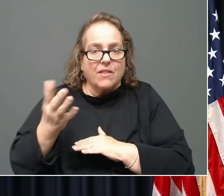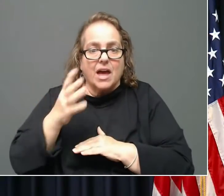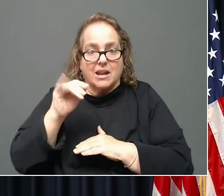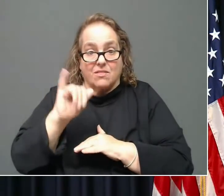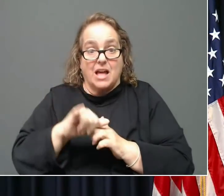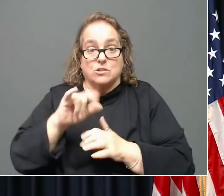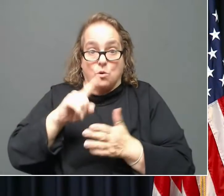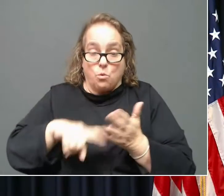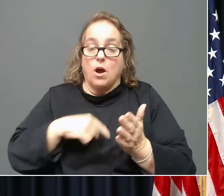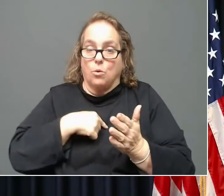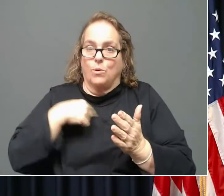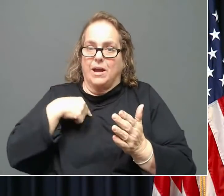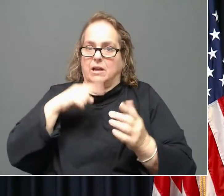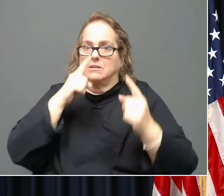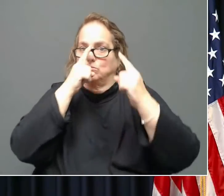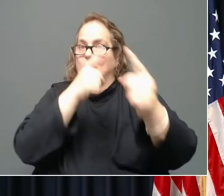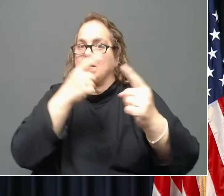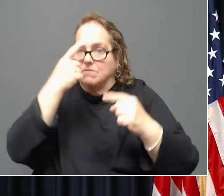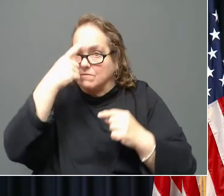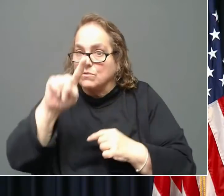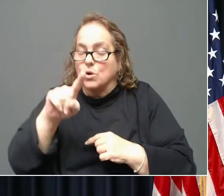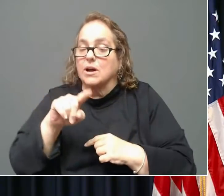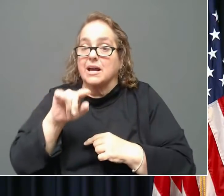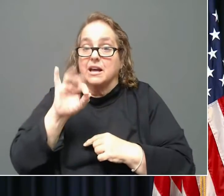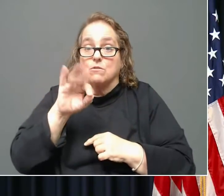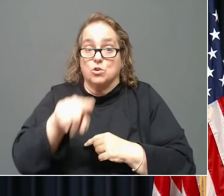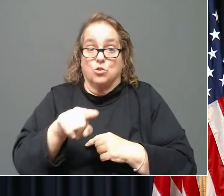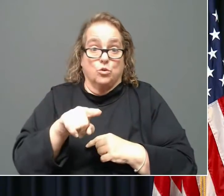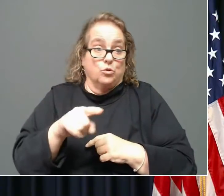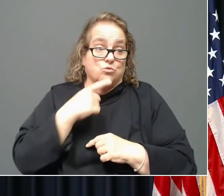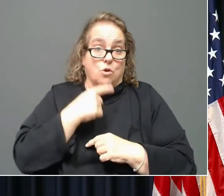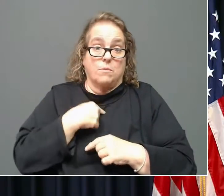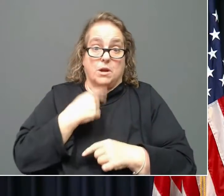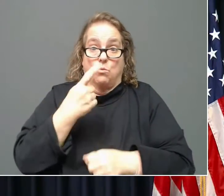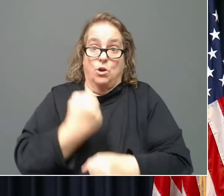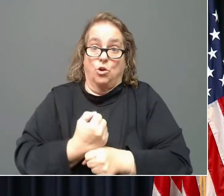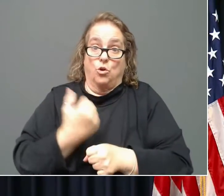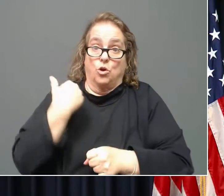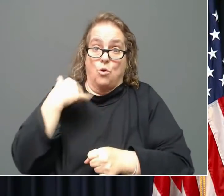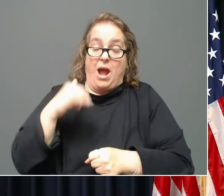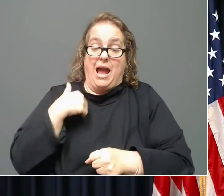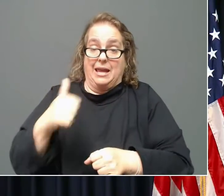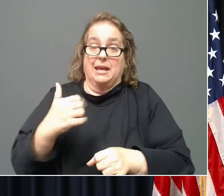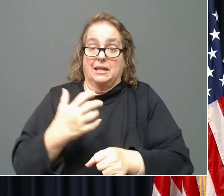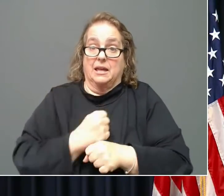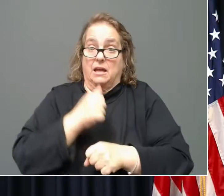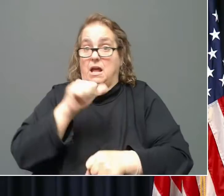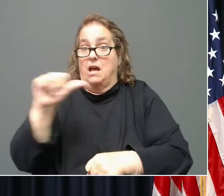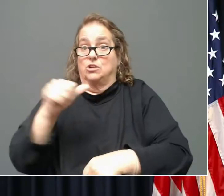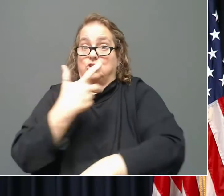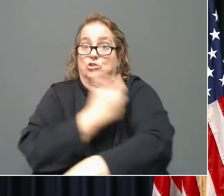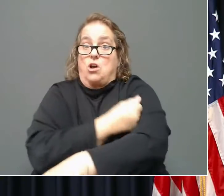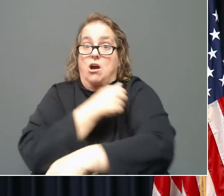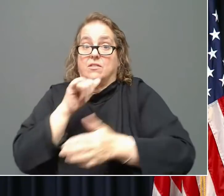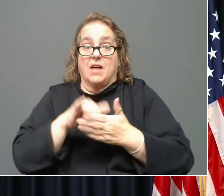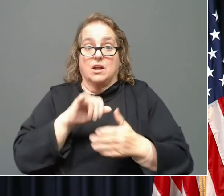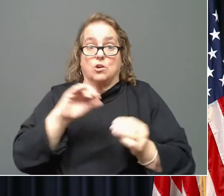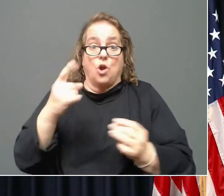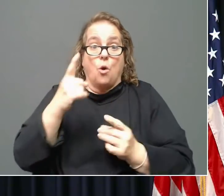for. If you would have told me a year ago that I could get a shot where you say ain't nobody going to die,